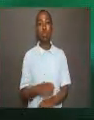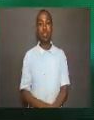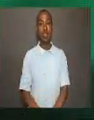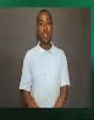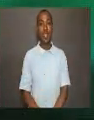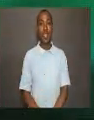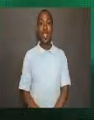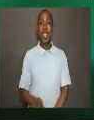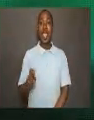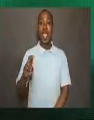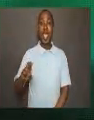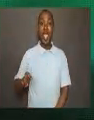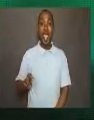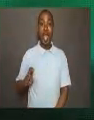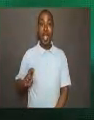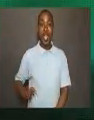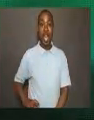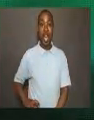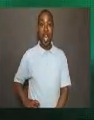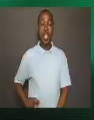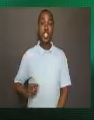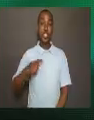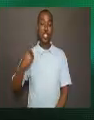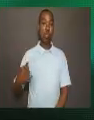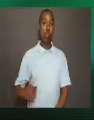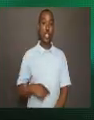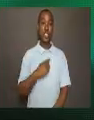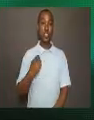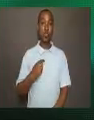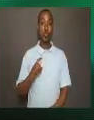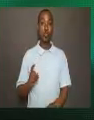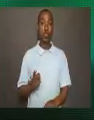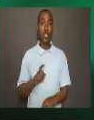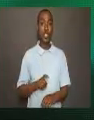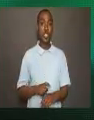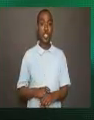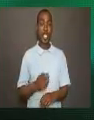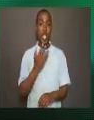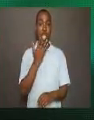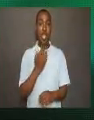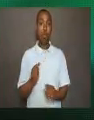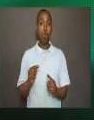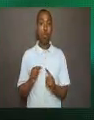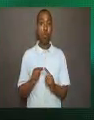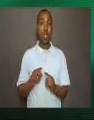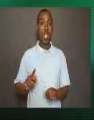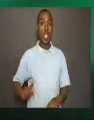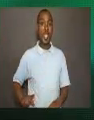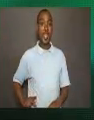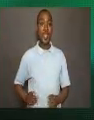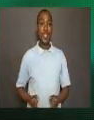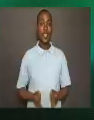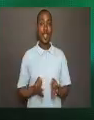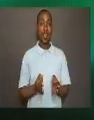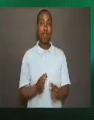Renal circulation occurs when blood passes through the kidneys.